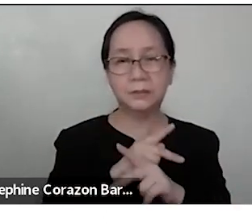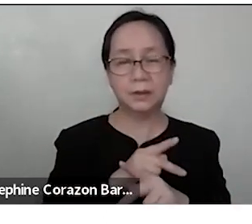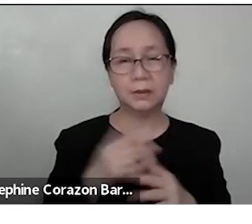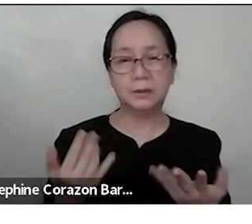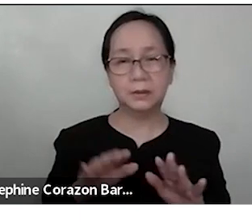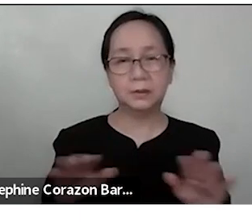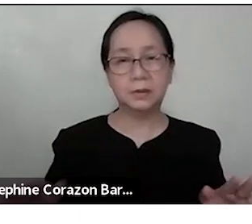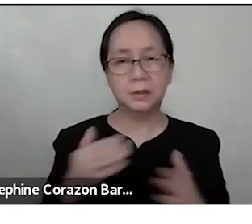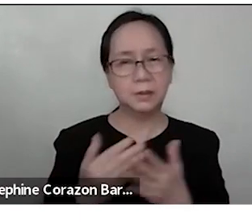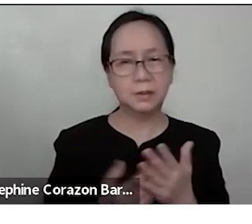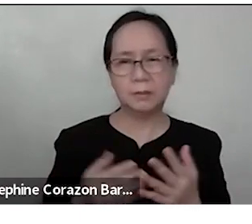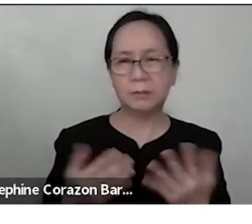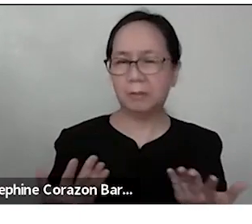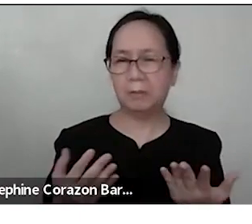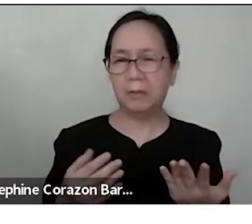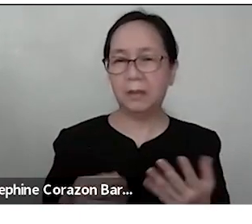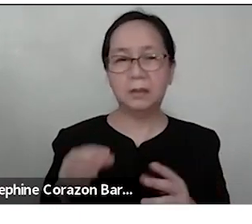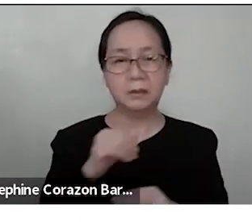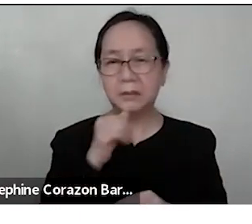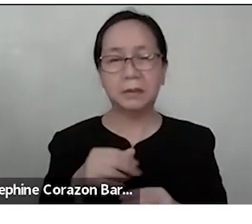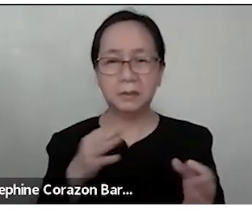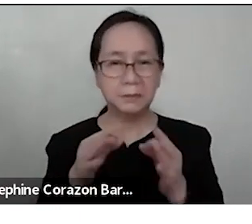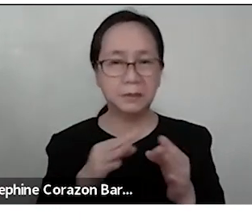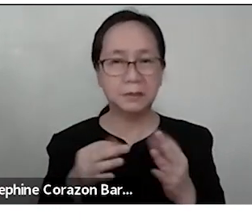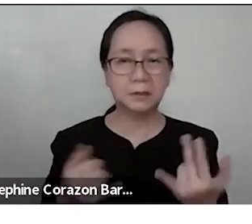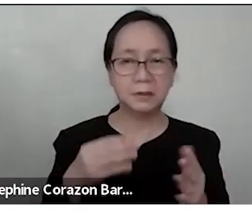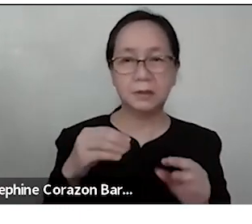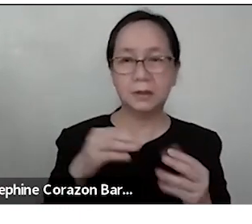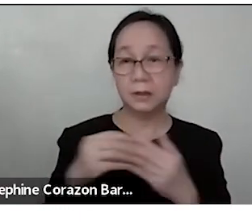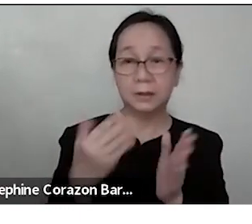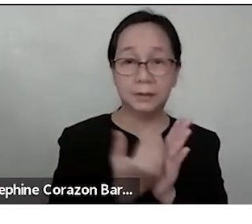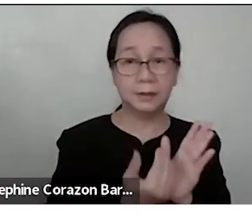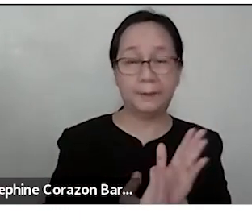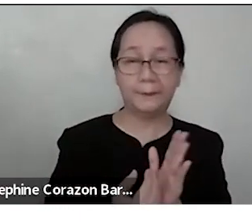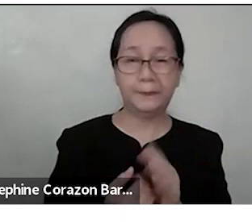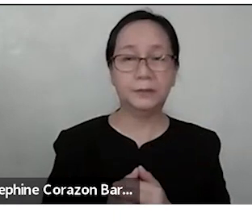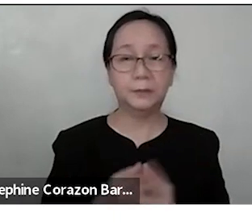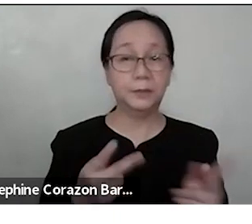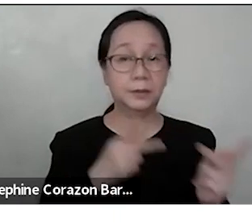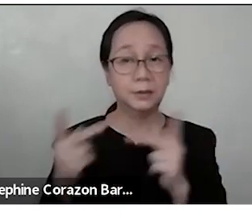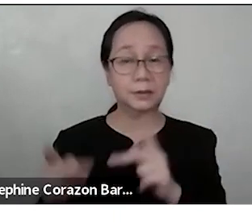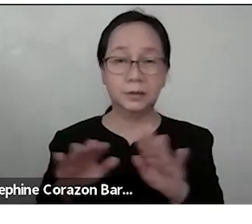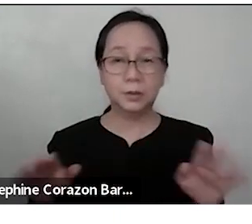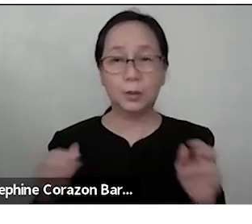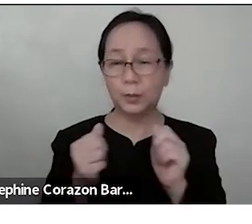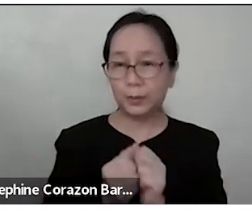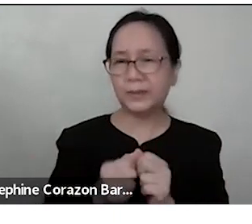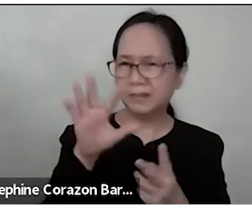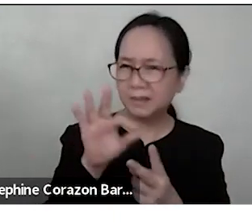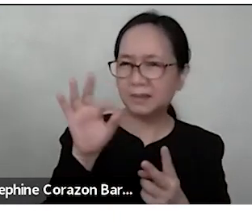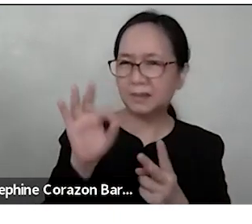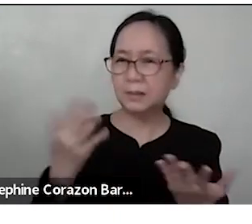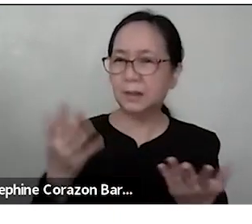Several things came up, and some were not explicitly mentioned in the guidelines. One of these is presenting the children with options on